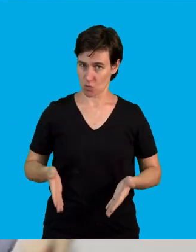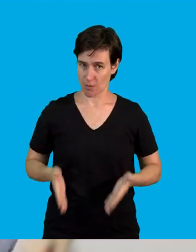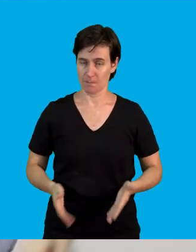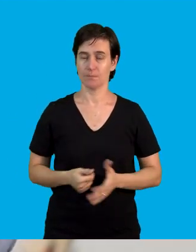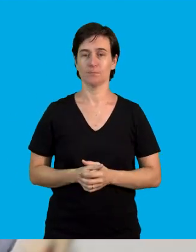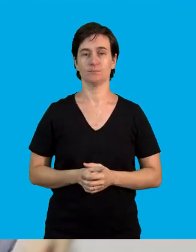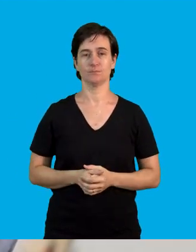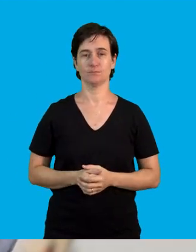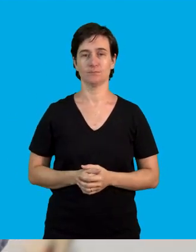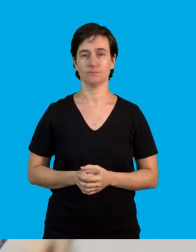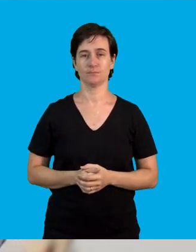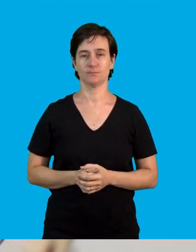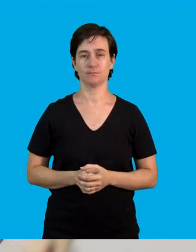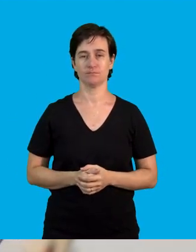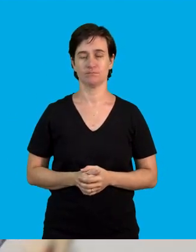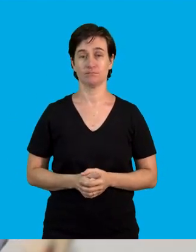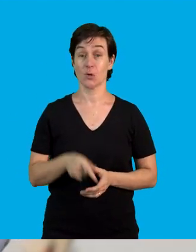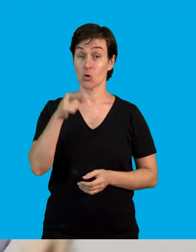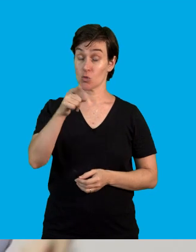deal with today.